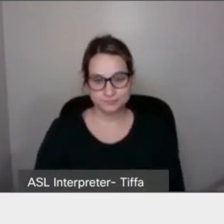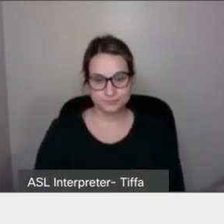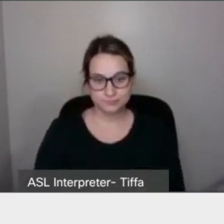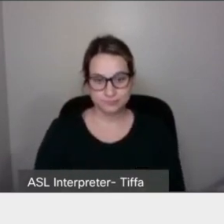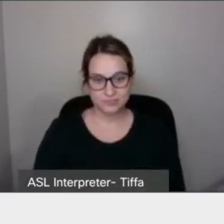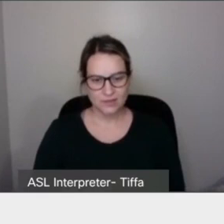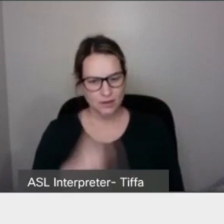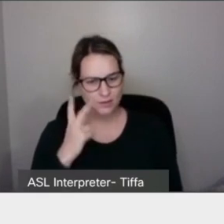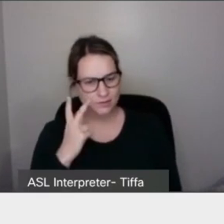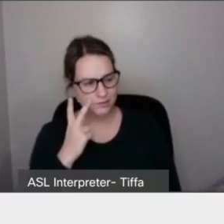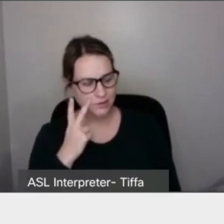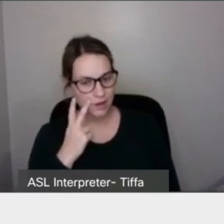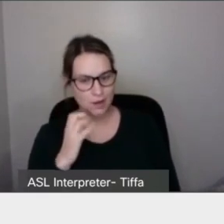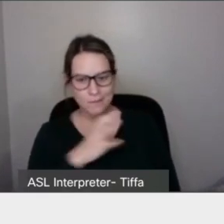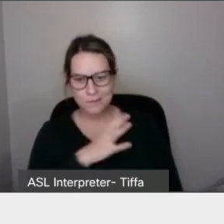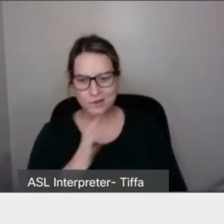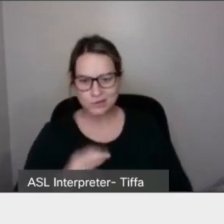And I see Commissioner Beal.